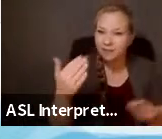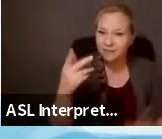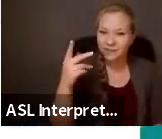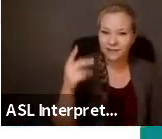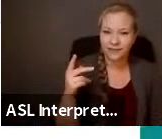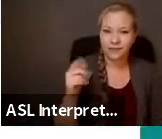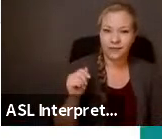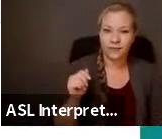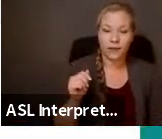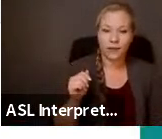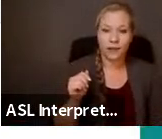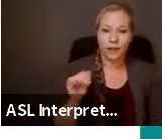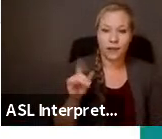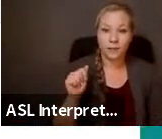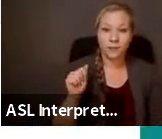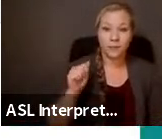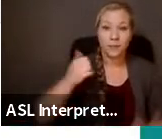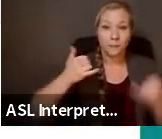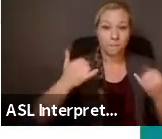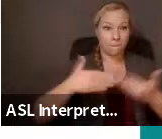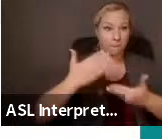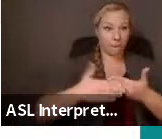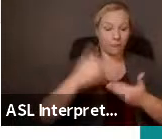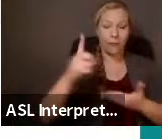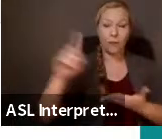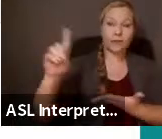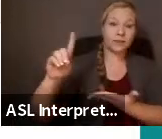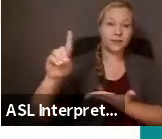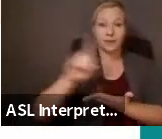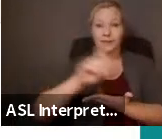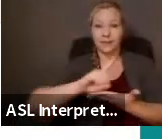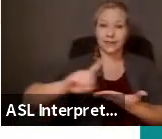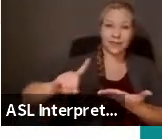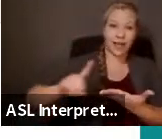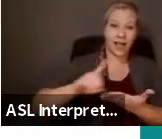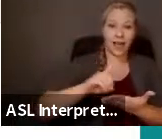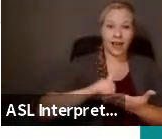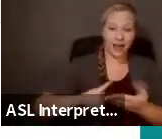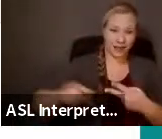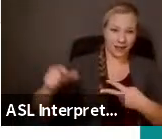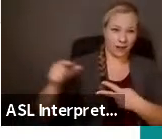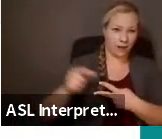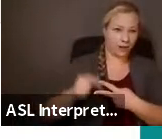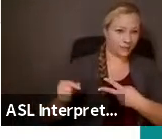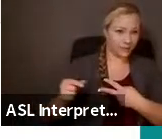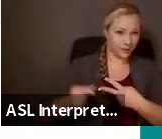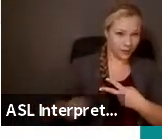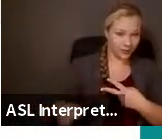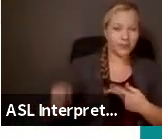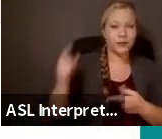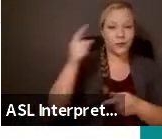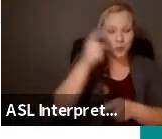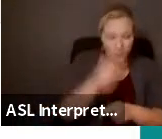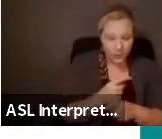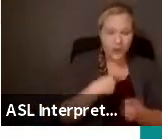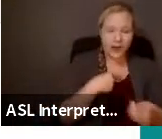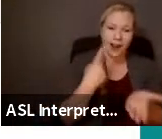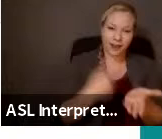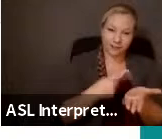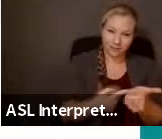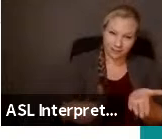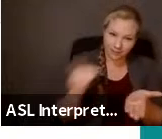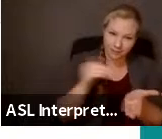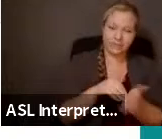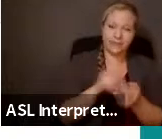So I've been saying this term design options, throughout the meeting. And so we wanted